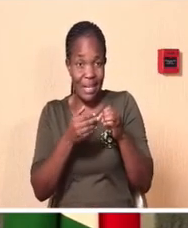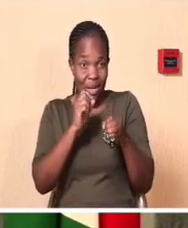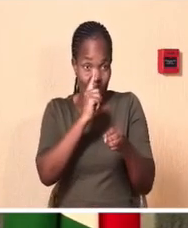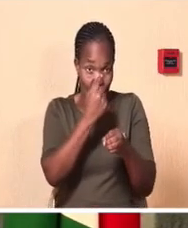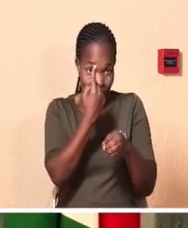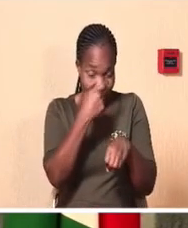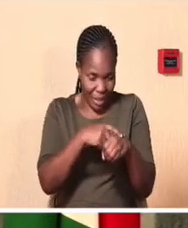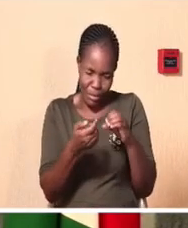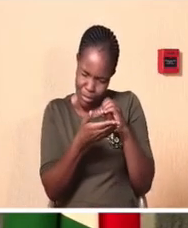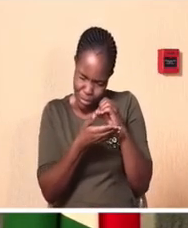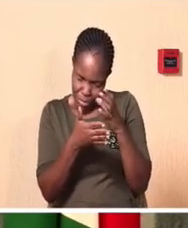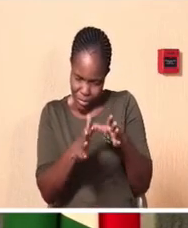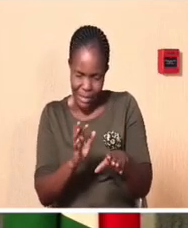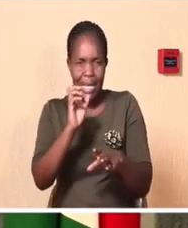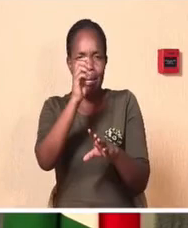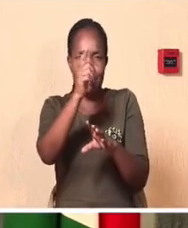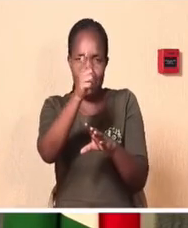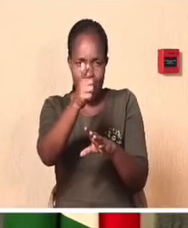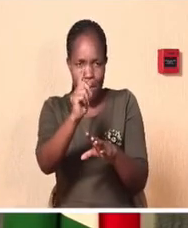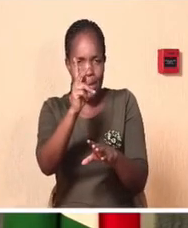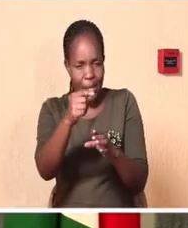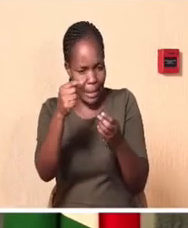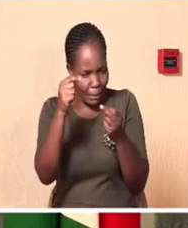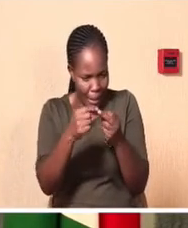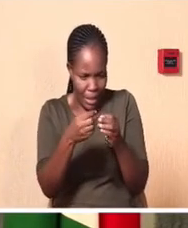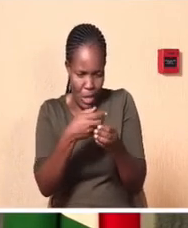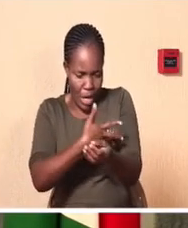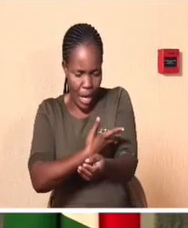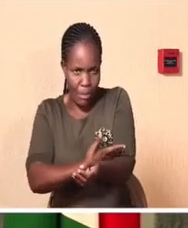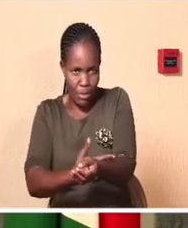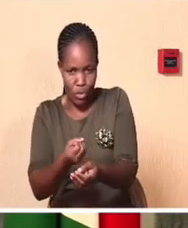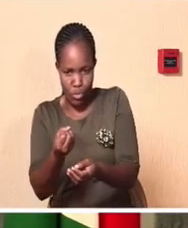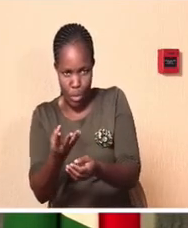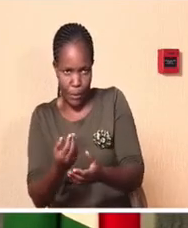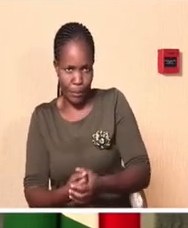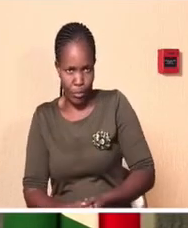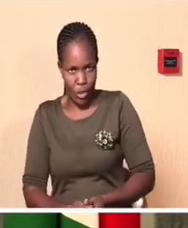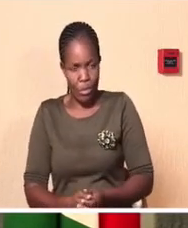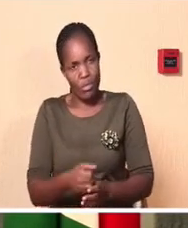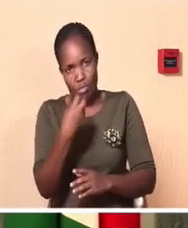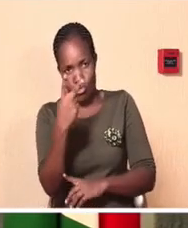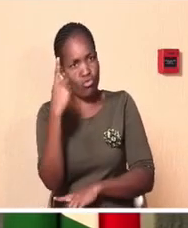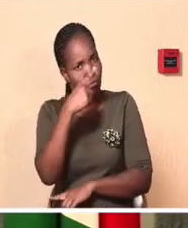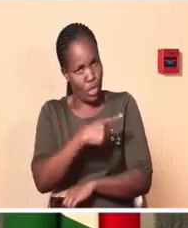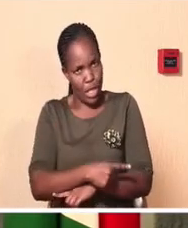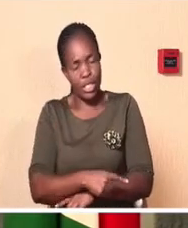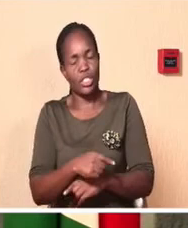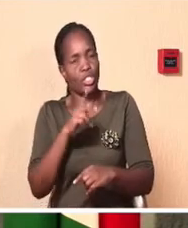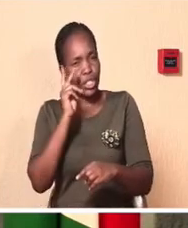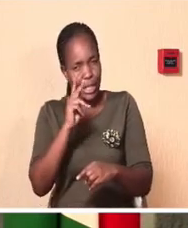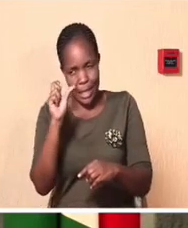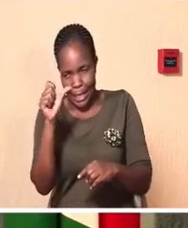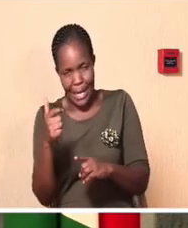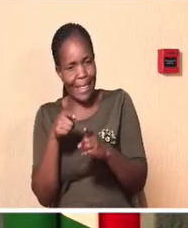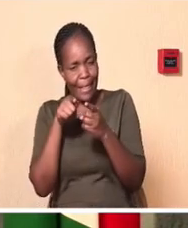that they are negative over a period of between 24 and 48 hours, to assure us